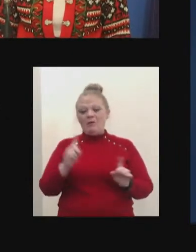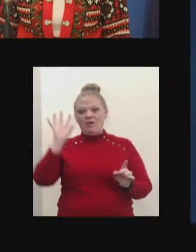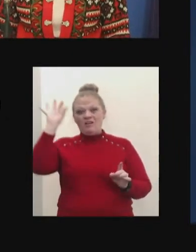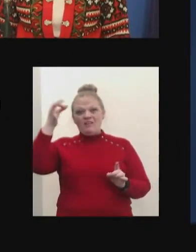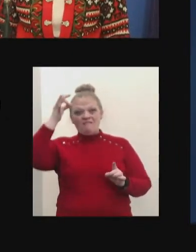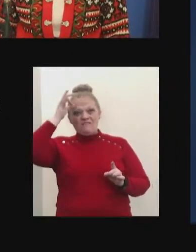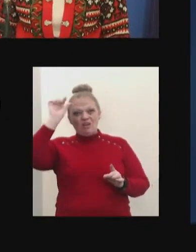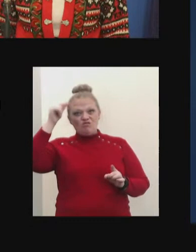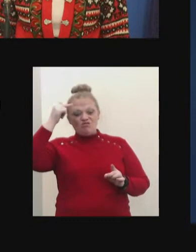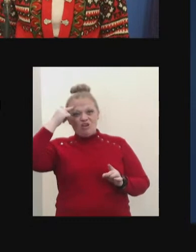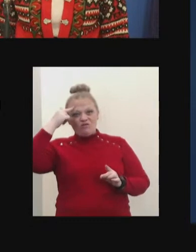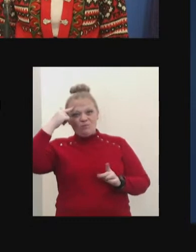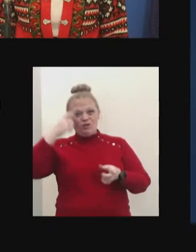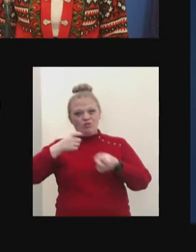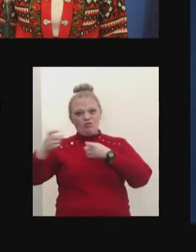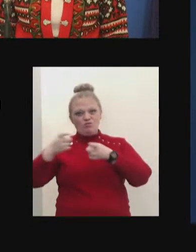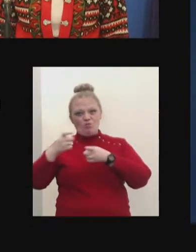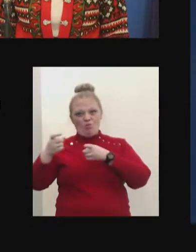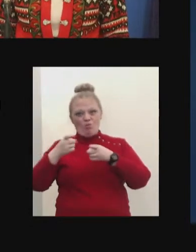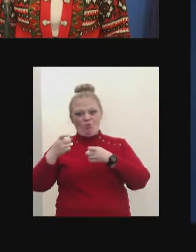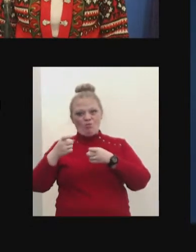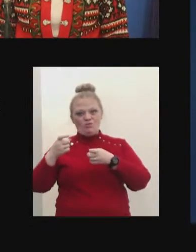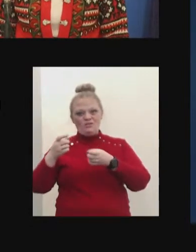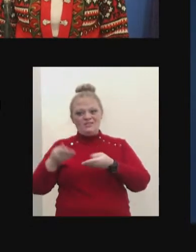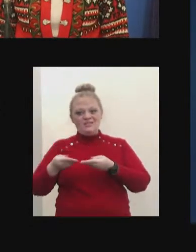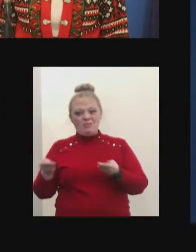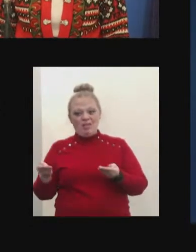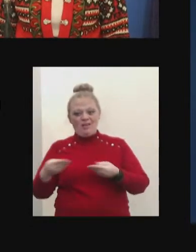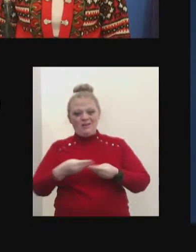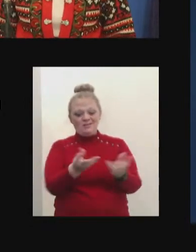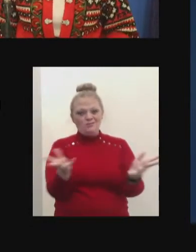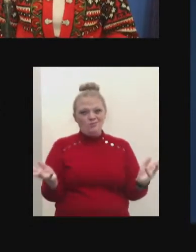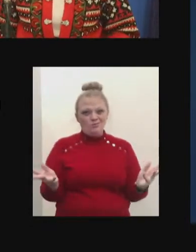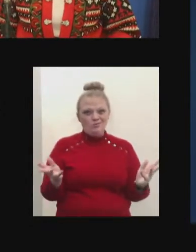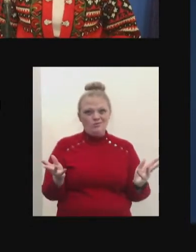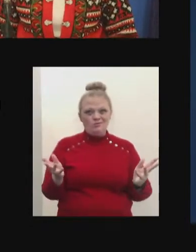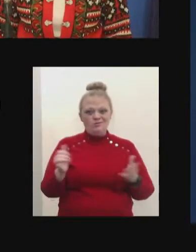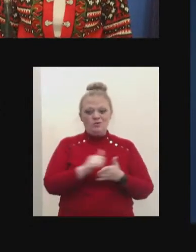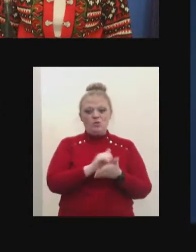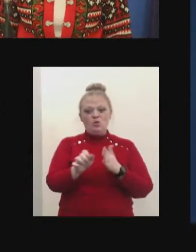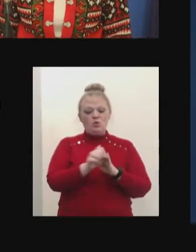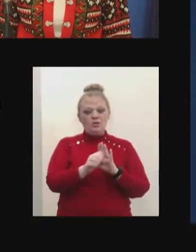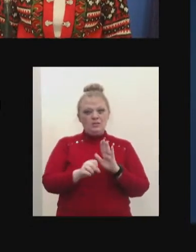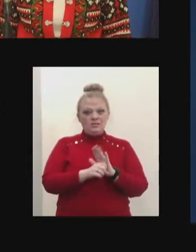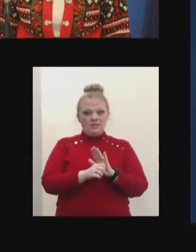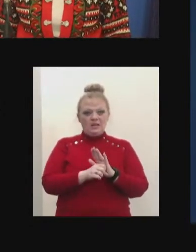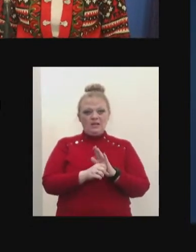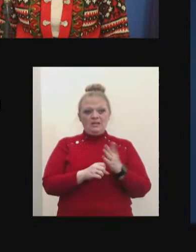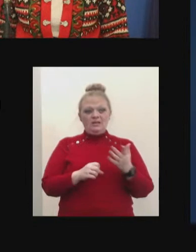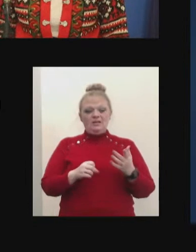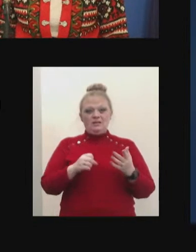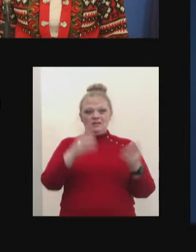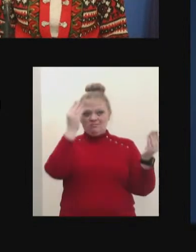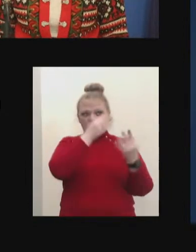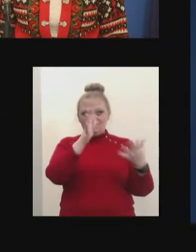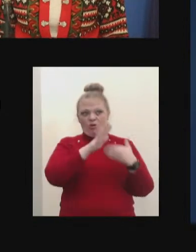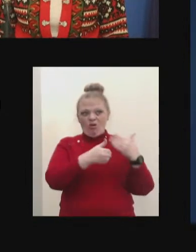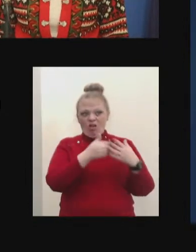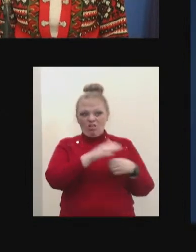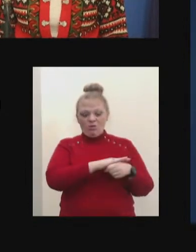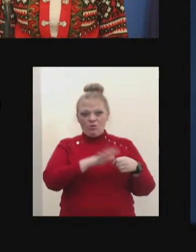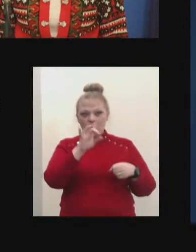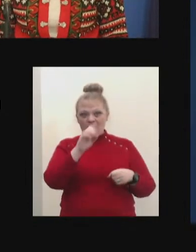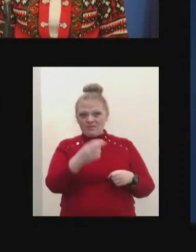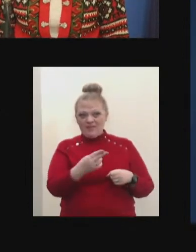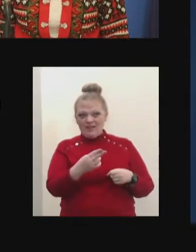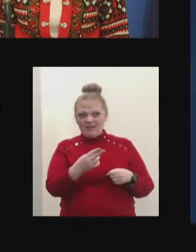supply and the distribution, and the New York State Health Department has relayed to all the local health departments that pretty much for the past 4 weeks, we have